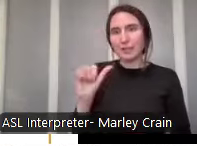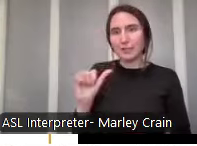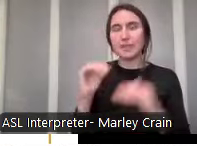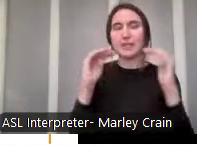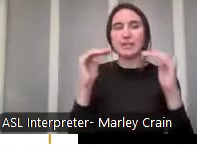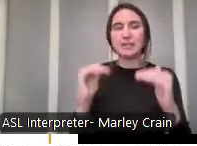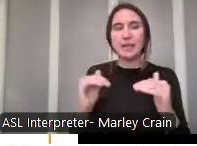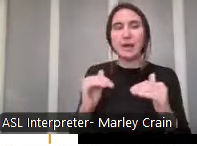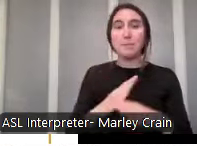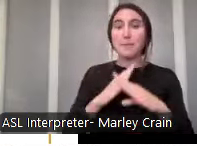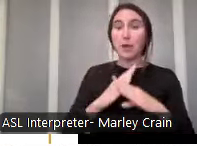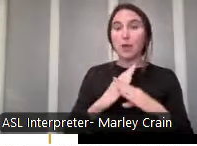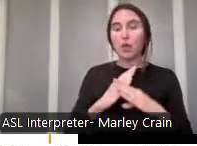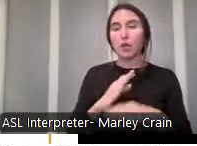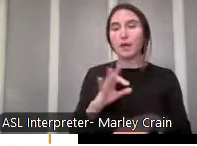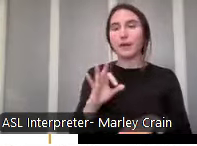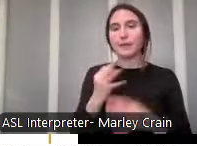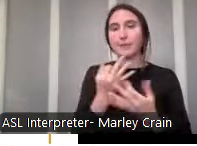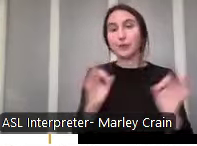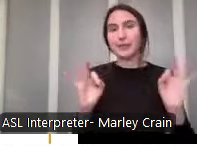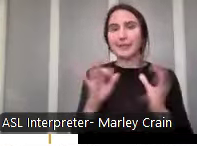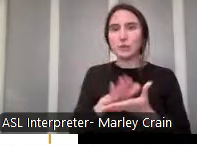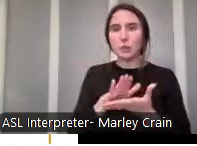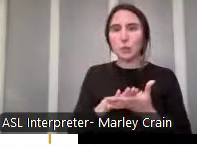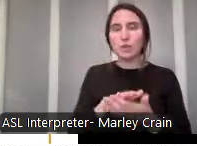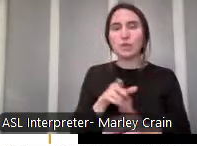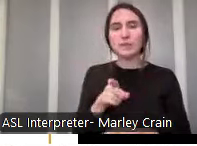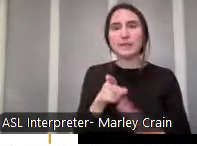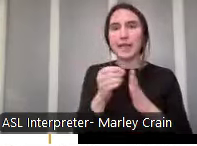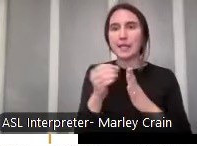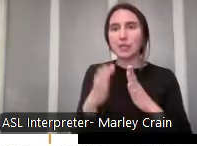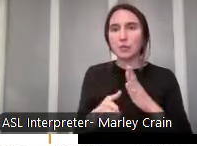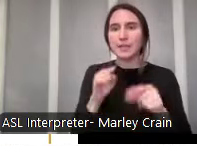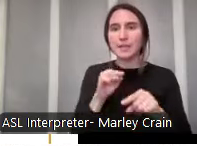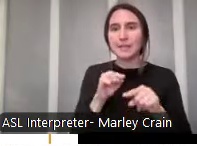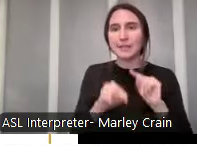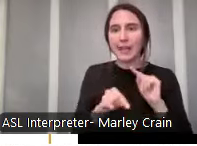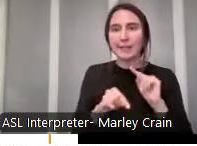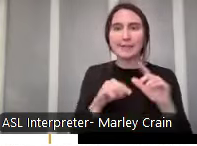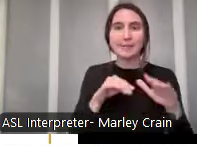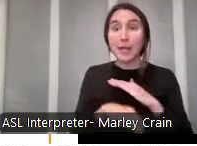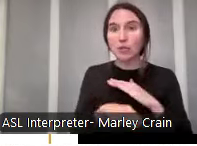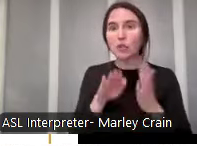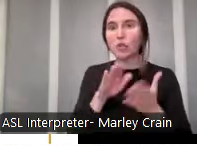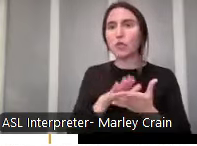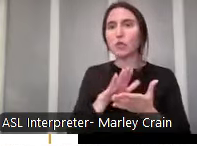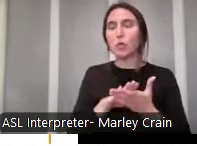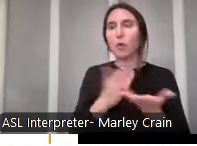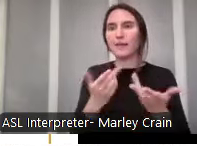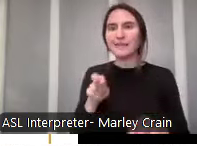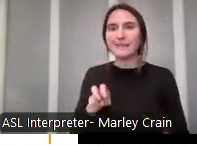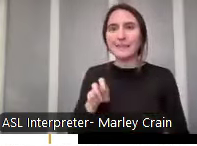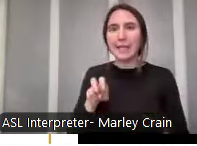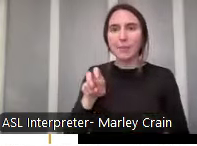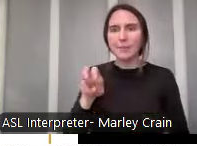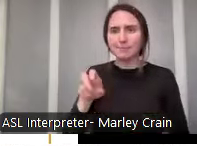students who can't, get into the school at a school that has steps, for example, who need a ramp, who need an